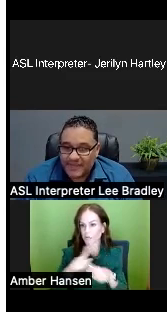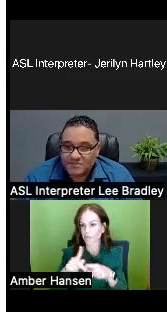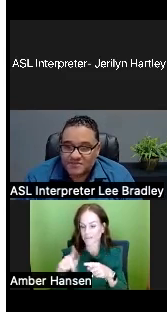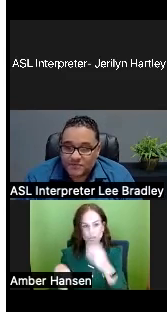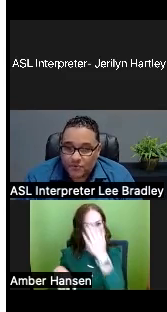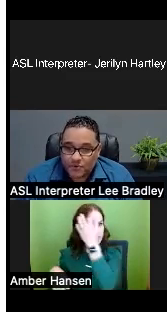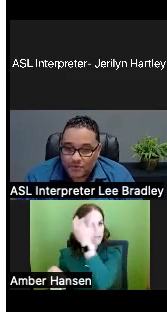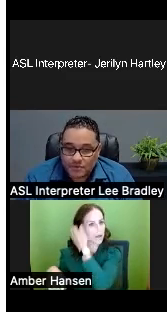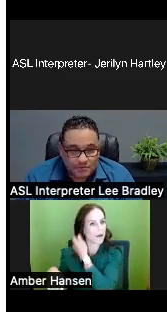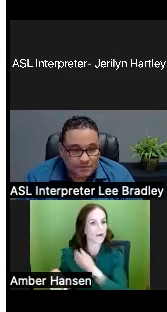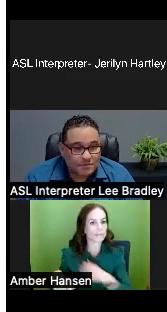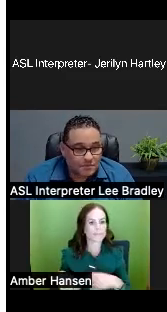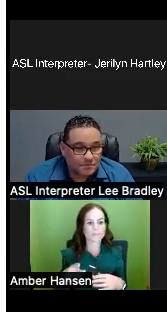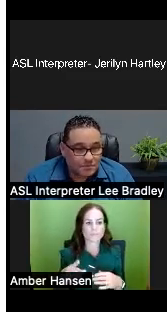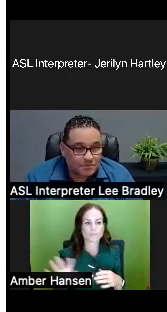Recommendations for